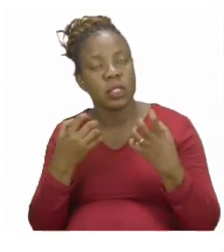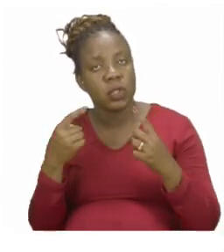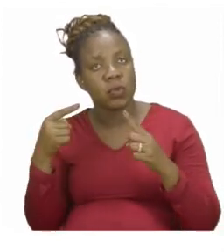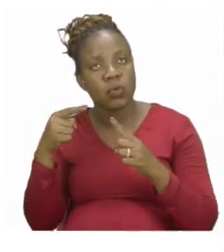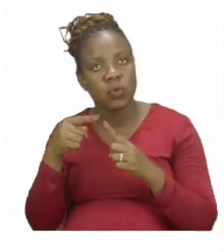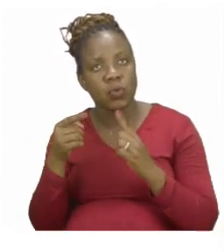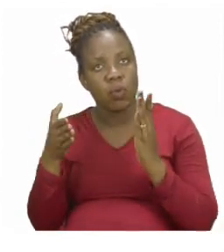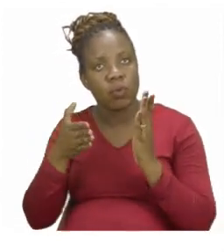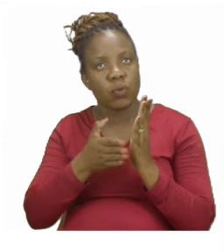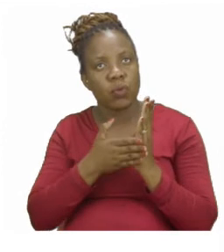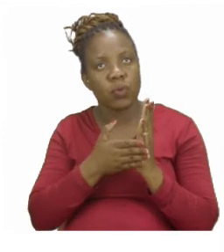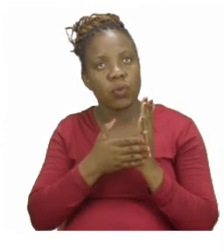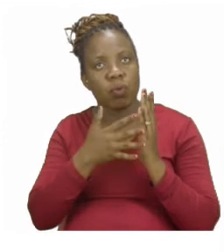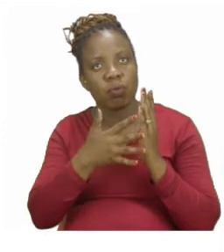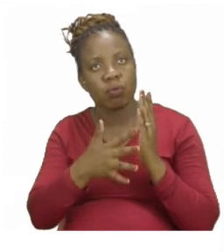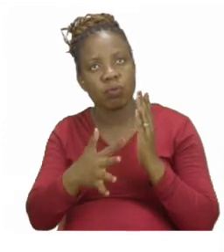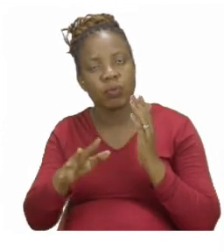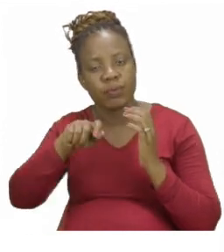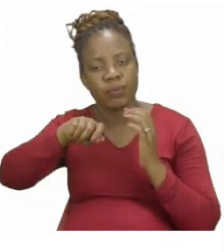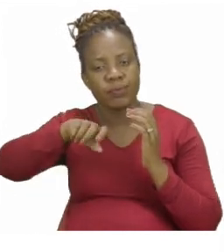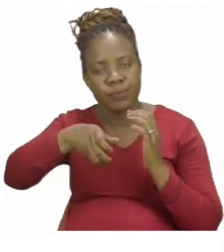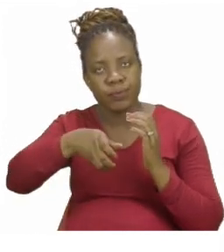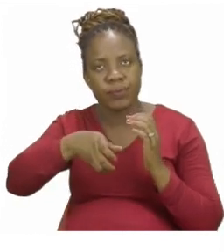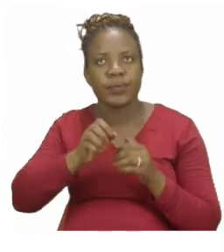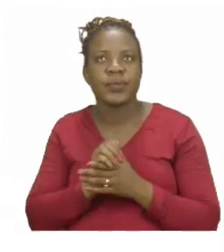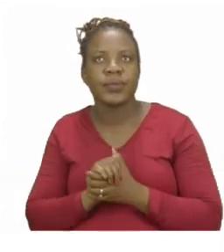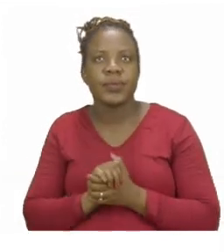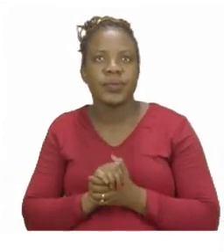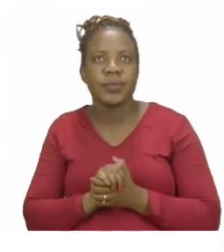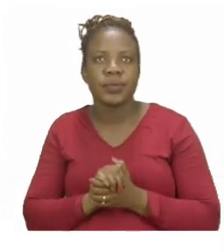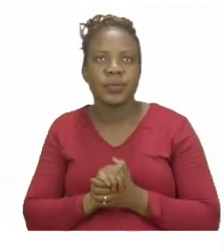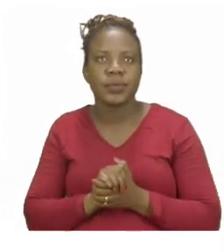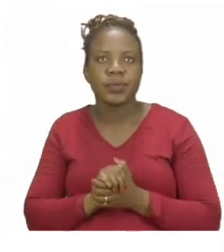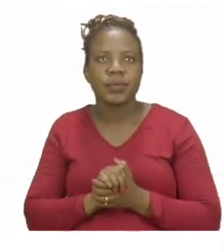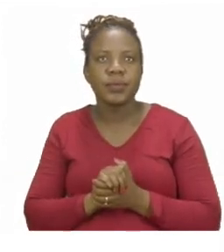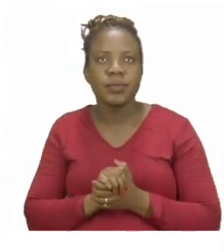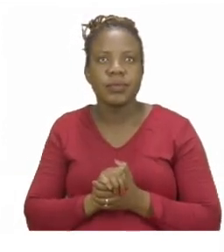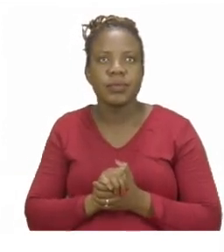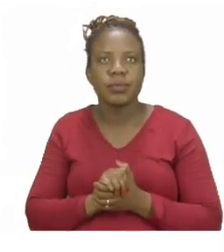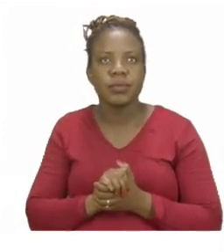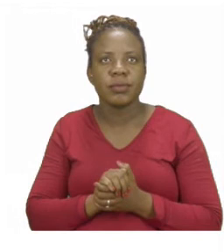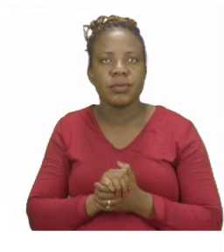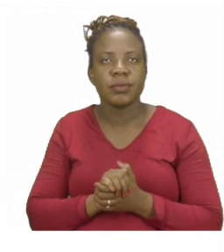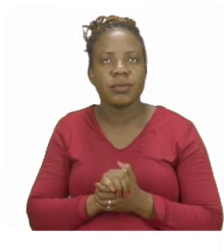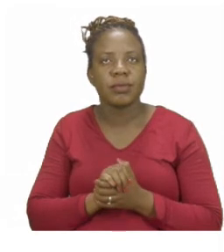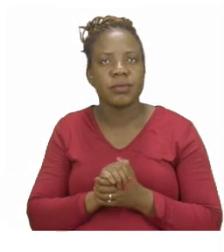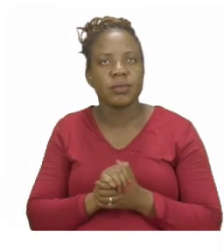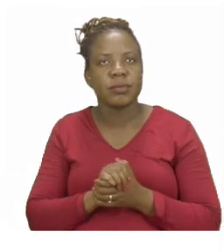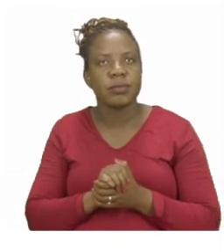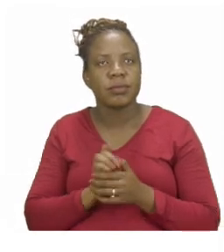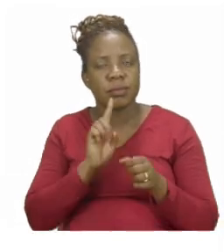Okay. If you follow, we look at, or let us look at the first